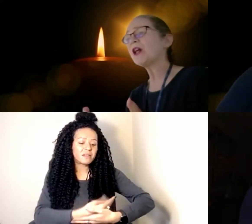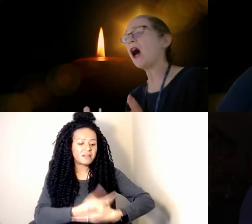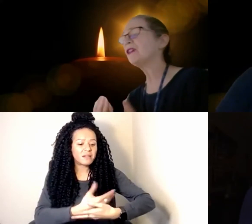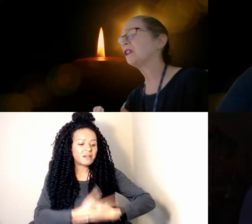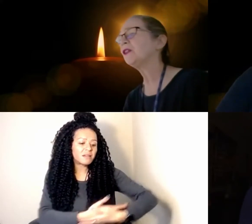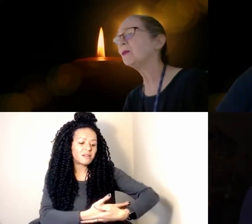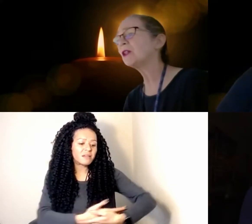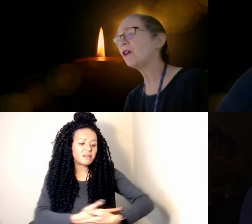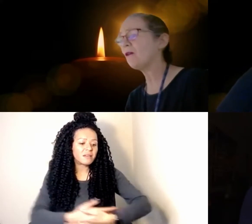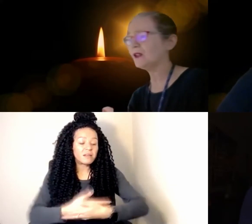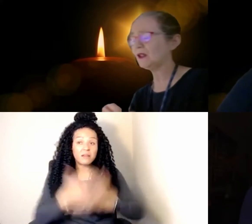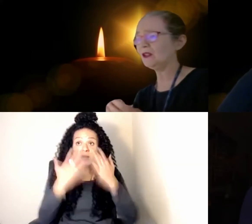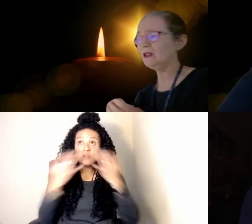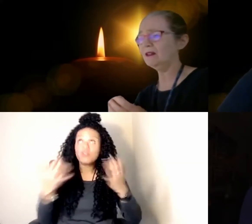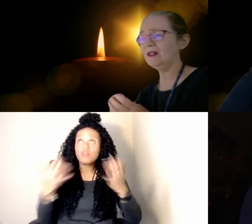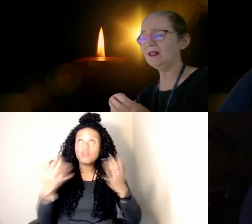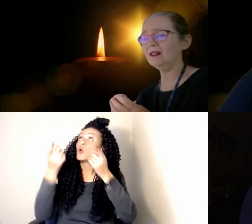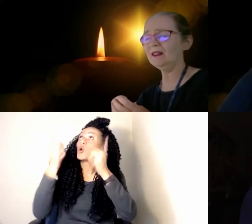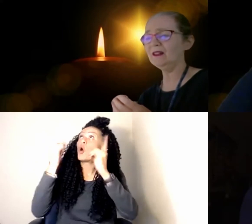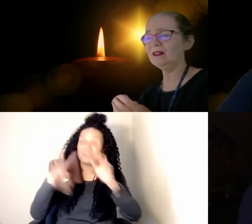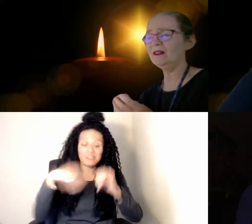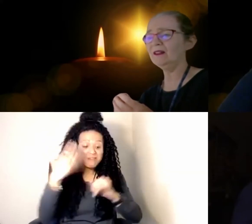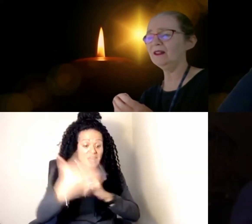Reveals Providence's prophecy.